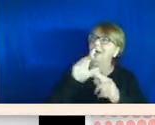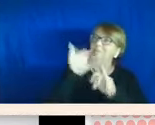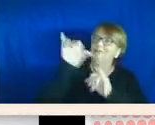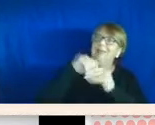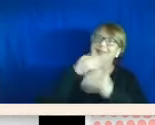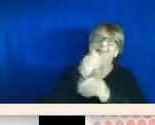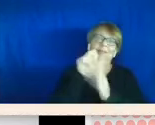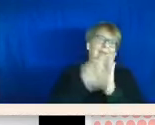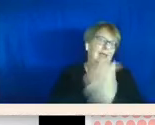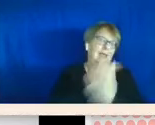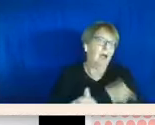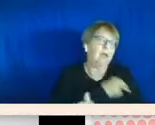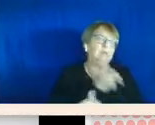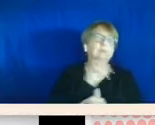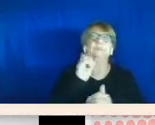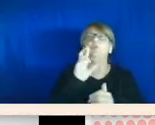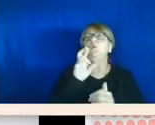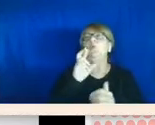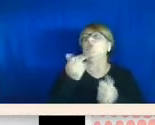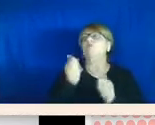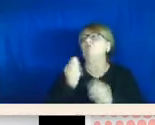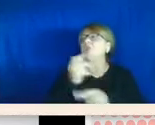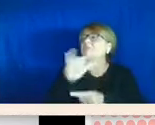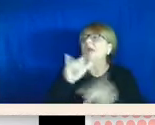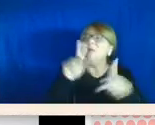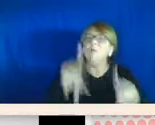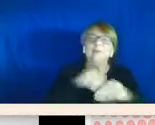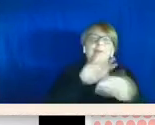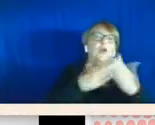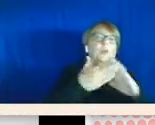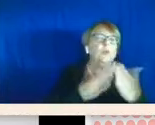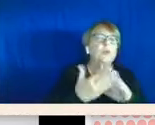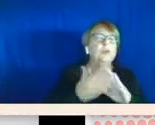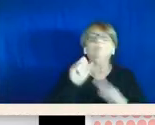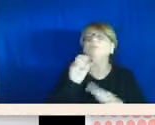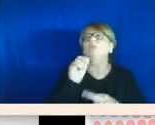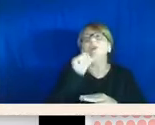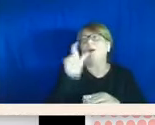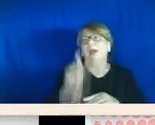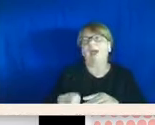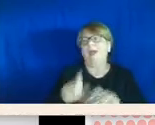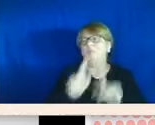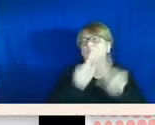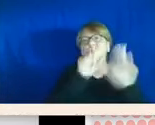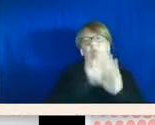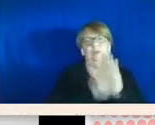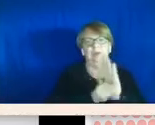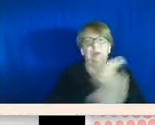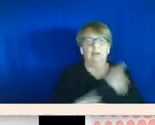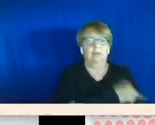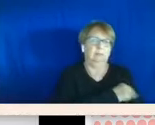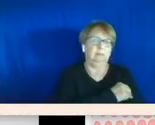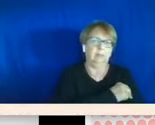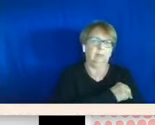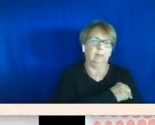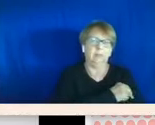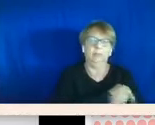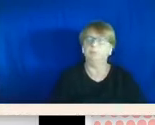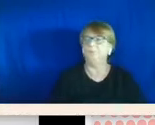to really keep that person in the community so that they don't have to go to the state hospital. Next slide, please.